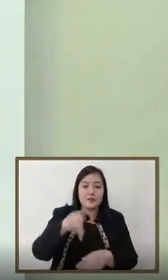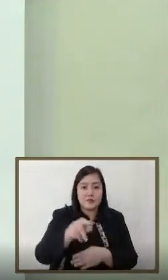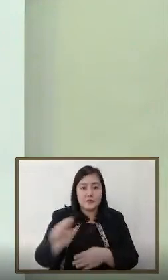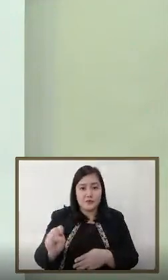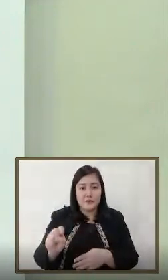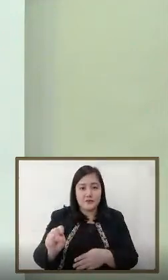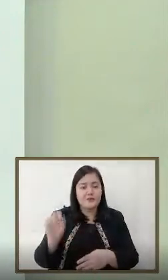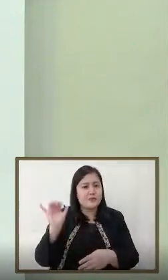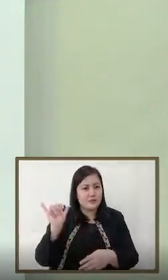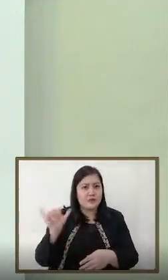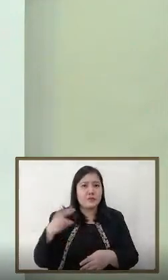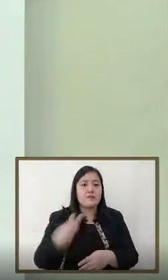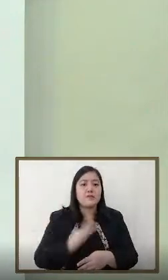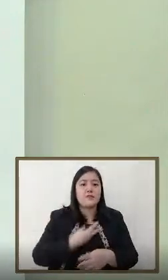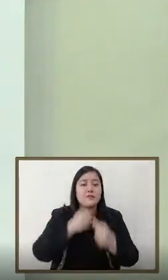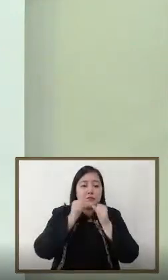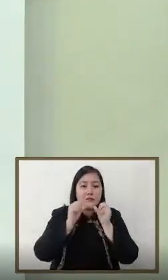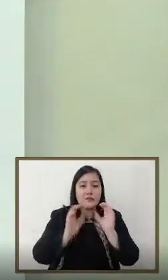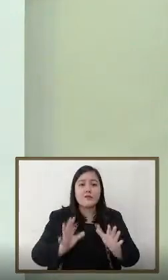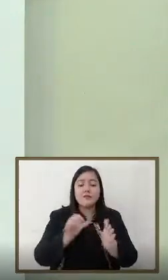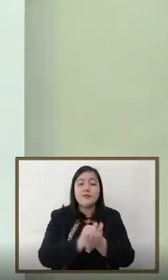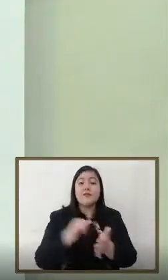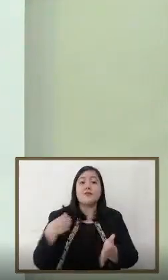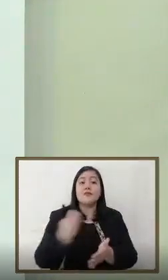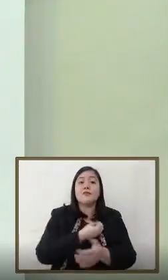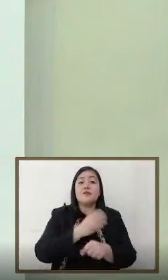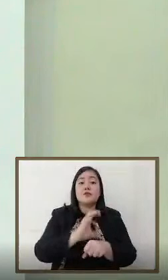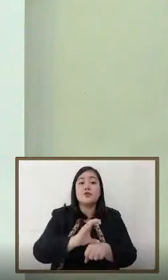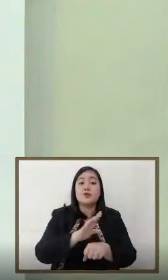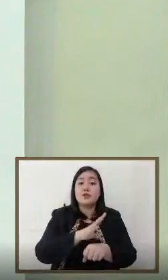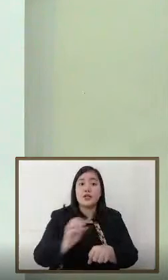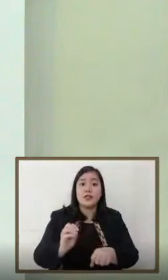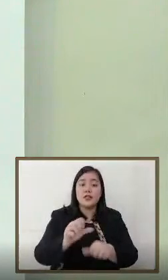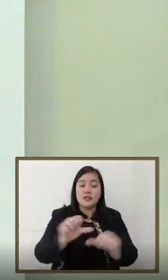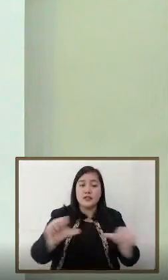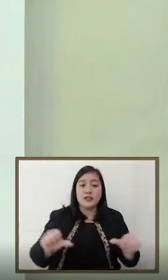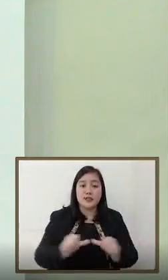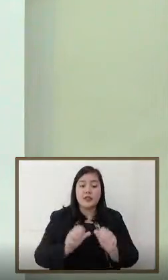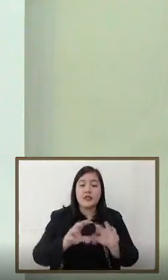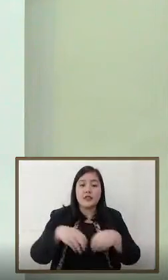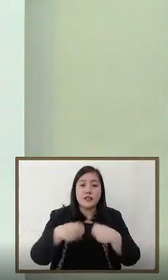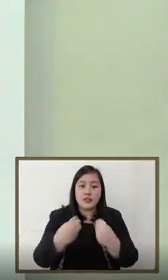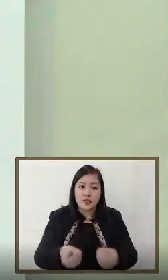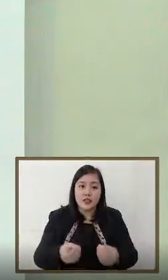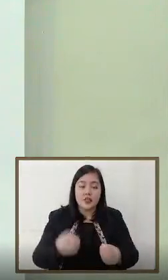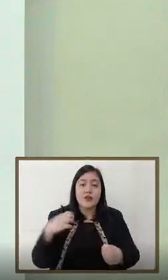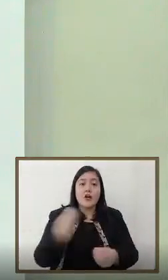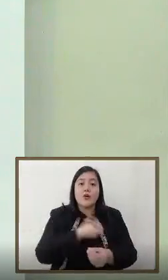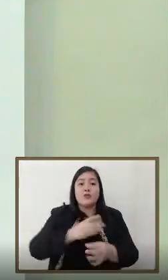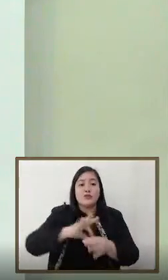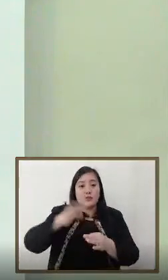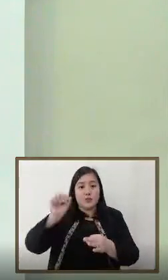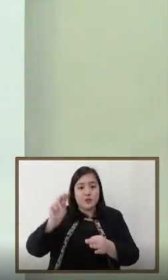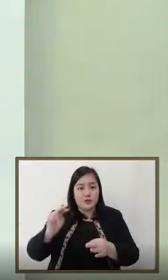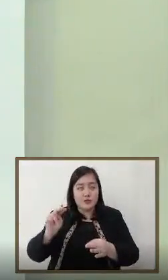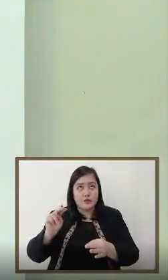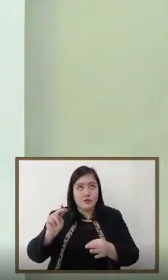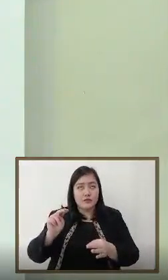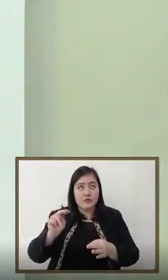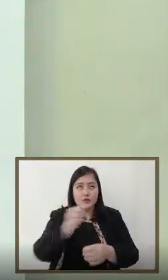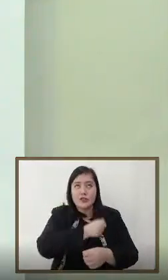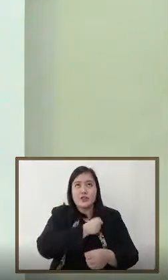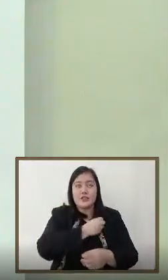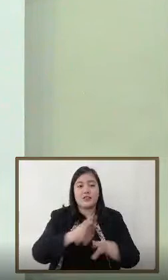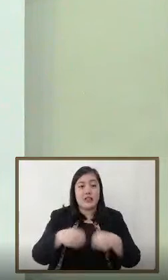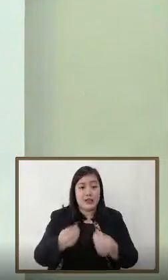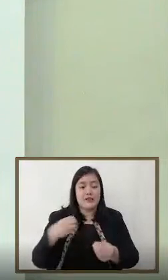blessed that our church and our area provides supplements in our spiritual needs. But I assure you